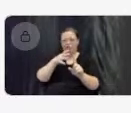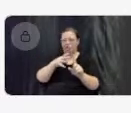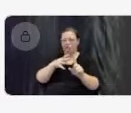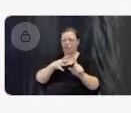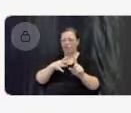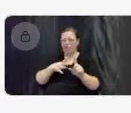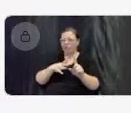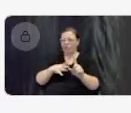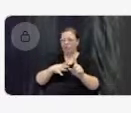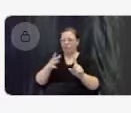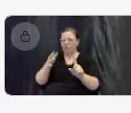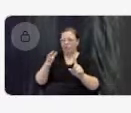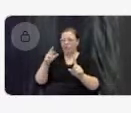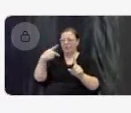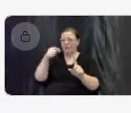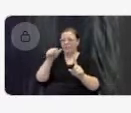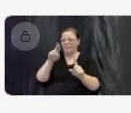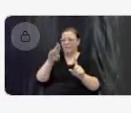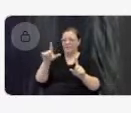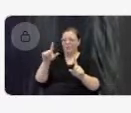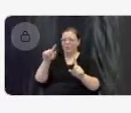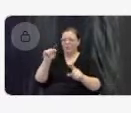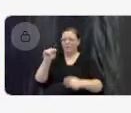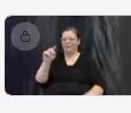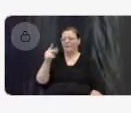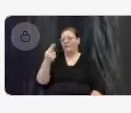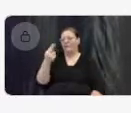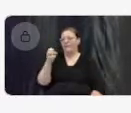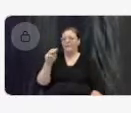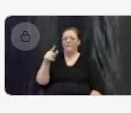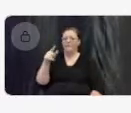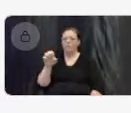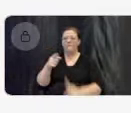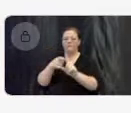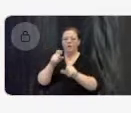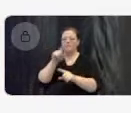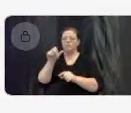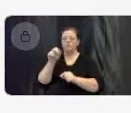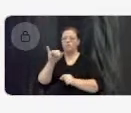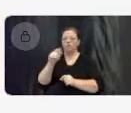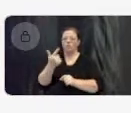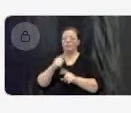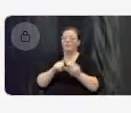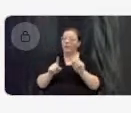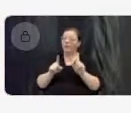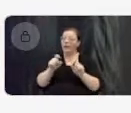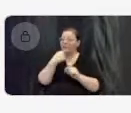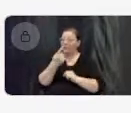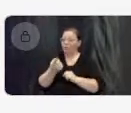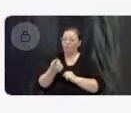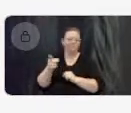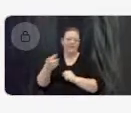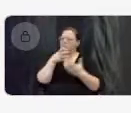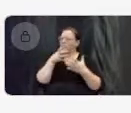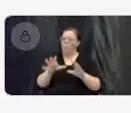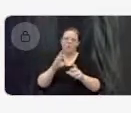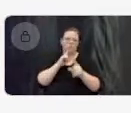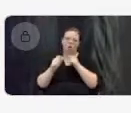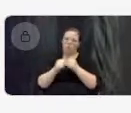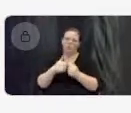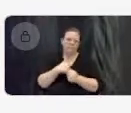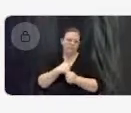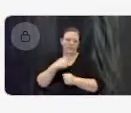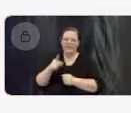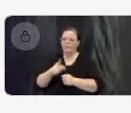Mr. Paul Fimple at zoning, and I have to say, he really didn't want to talk to me. He